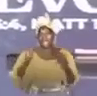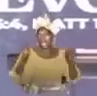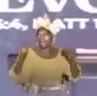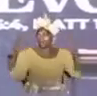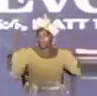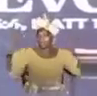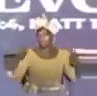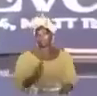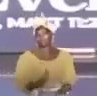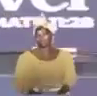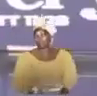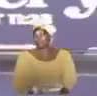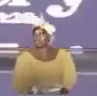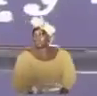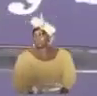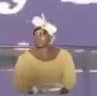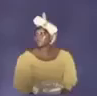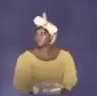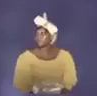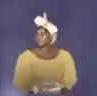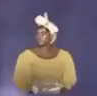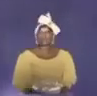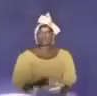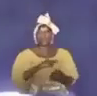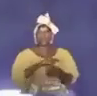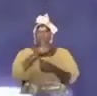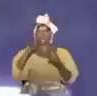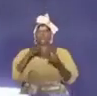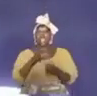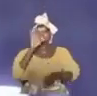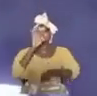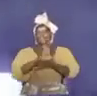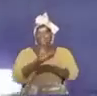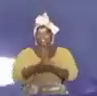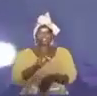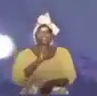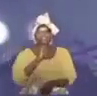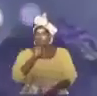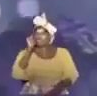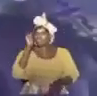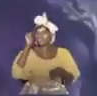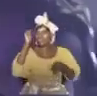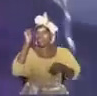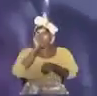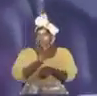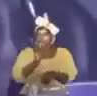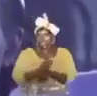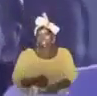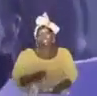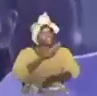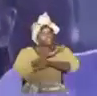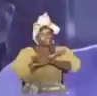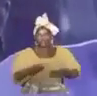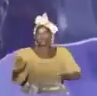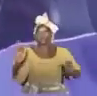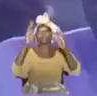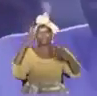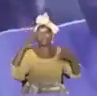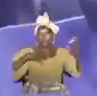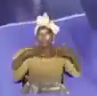Hallelujah. When ministry is not working, man of God, pray. Don't complain. There is no reward for complaining.